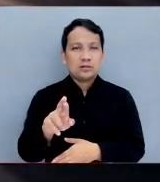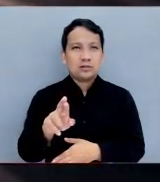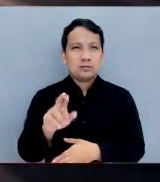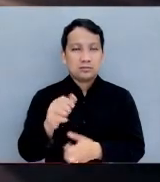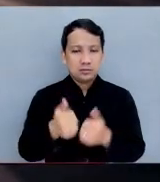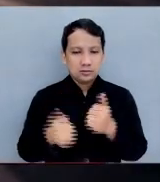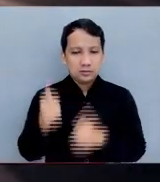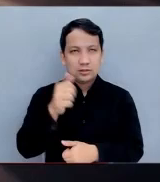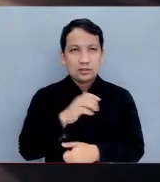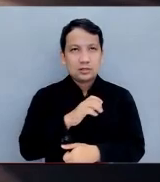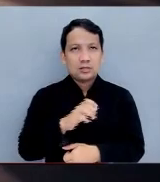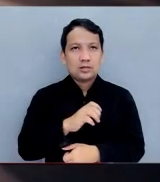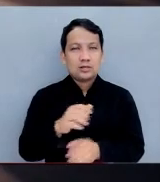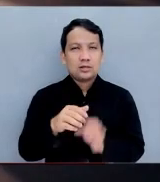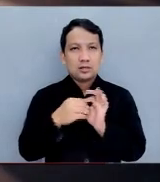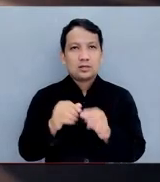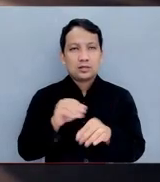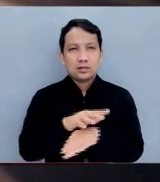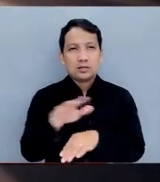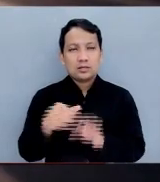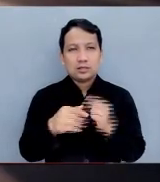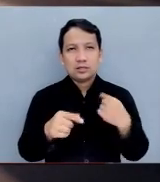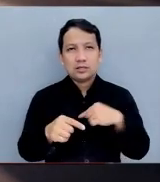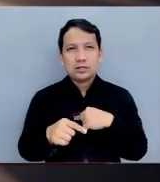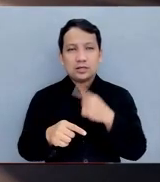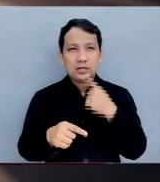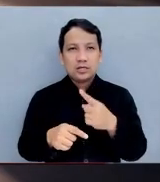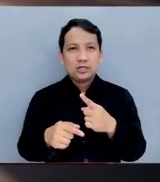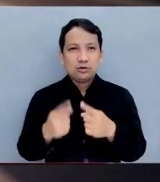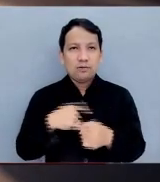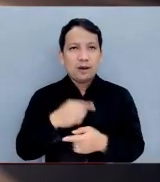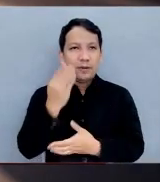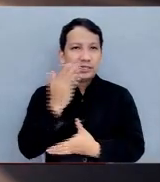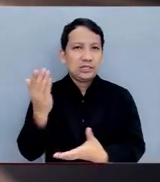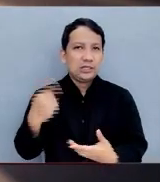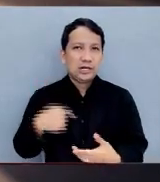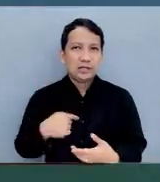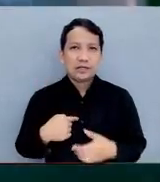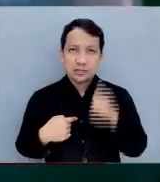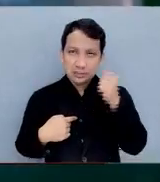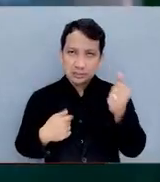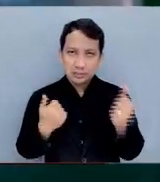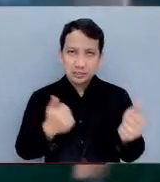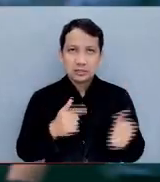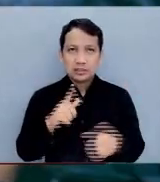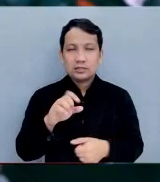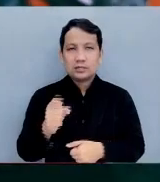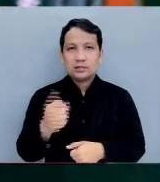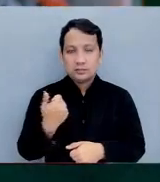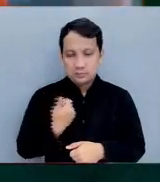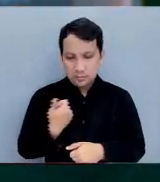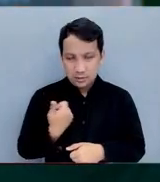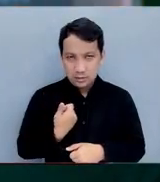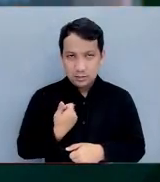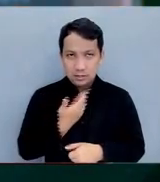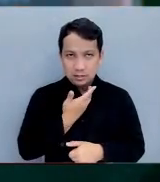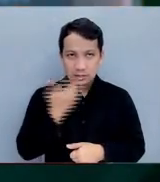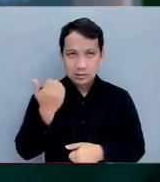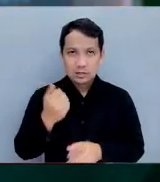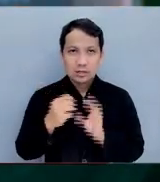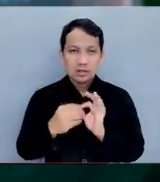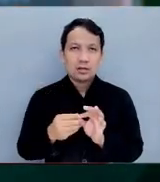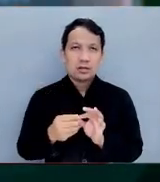Champion naman sa sporting influencer category si Lexi Mendiola. Finding myself getting a better time each